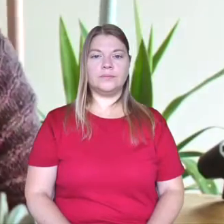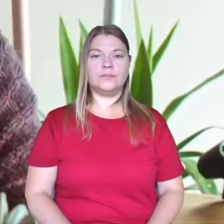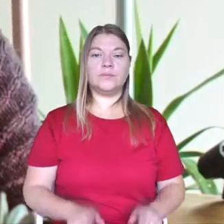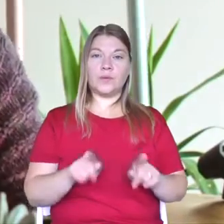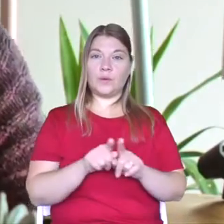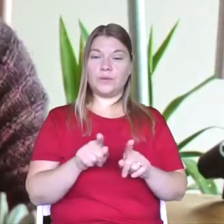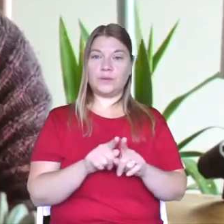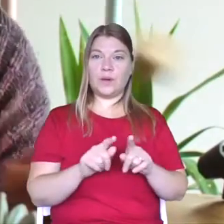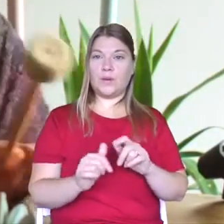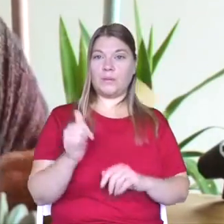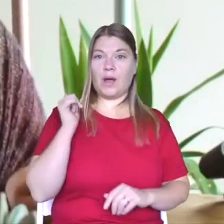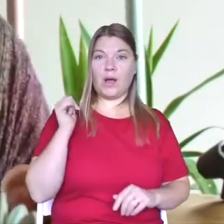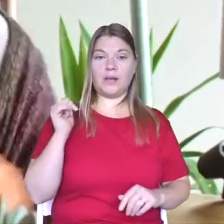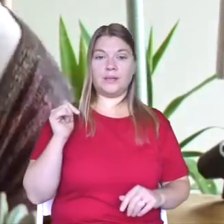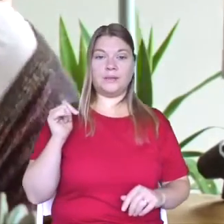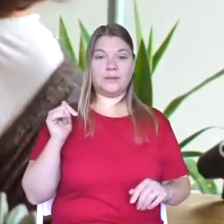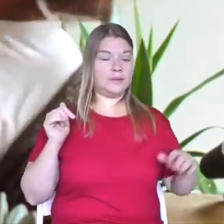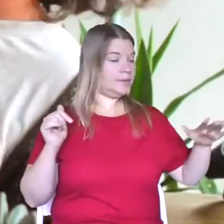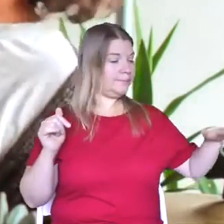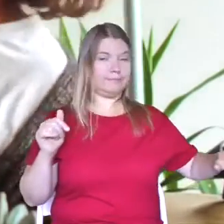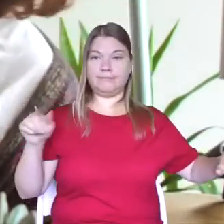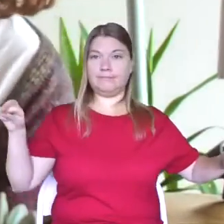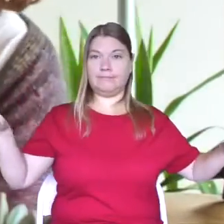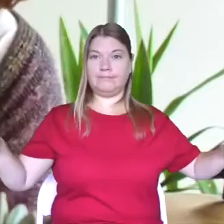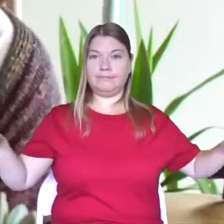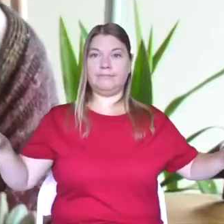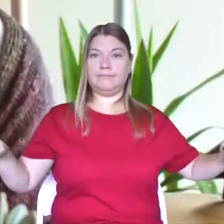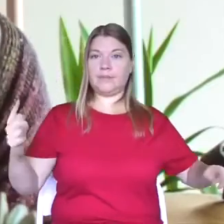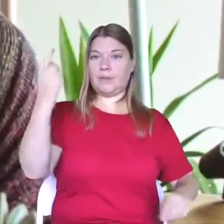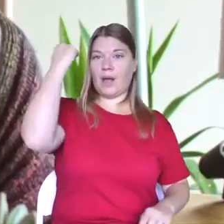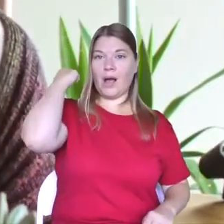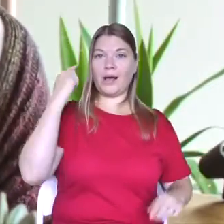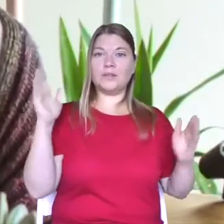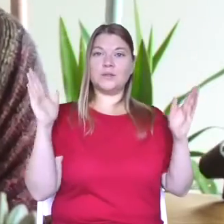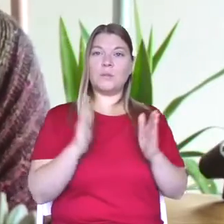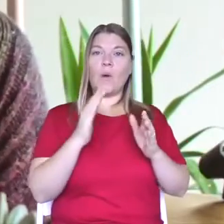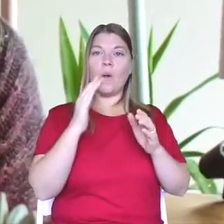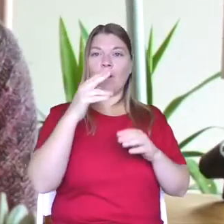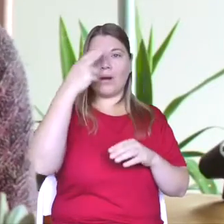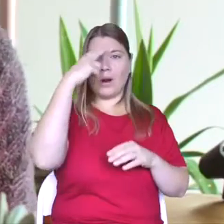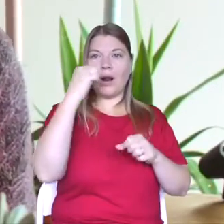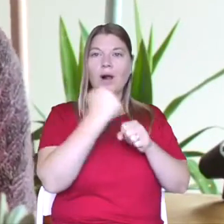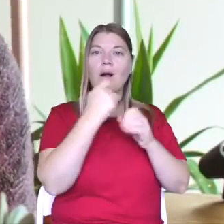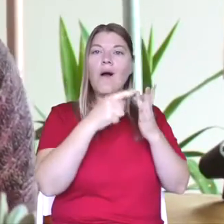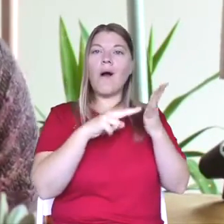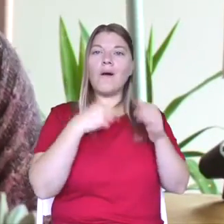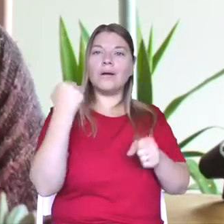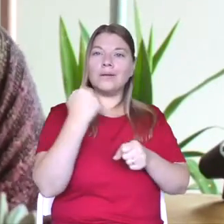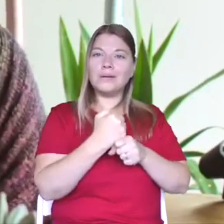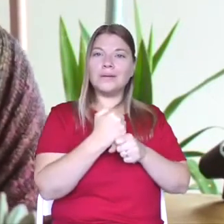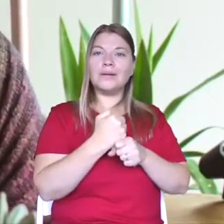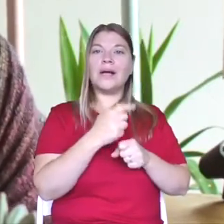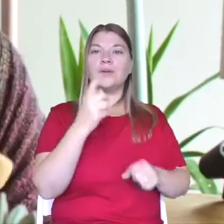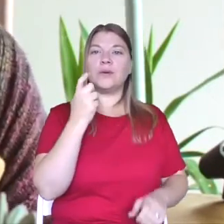Also behind me, and either side of me, are some mini gongs or cymbals brass and copper discs that can be tapped with a